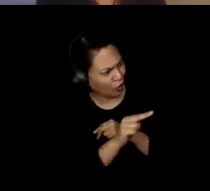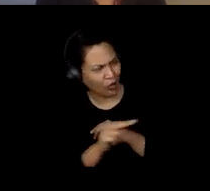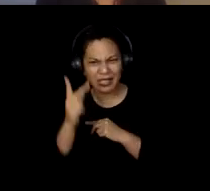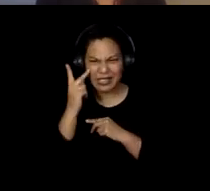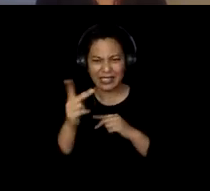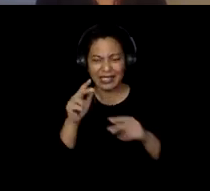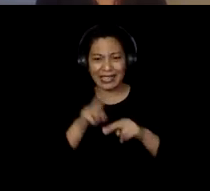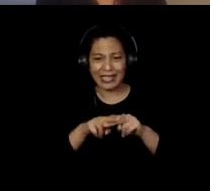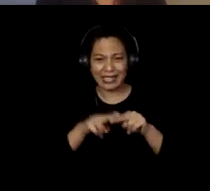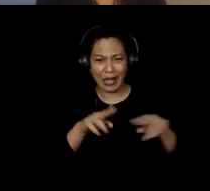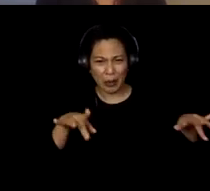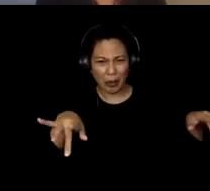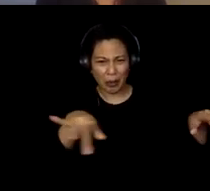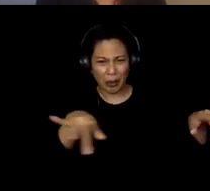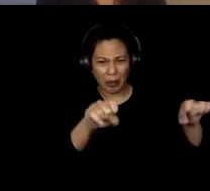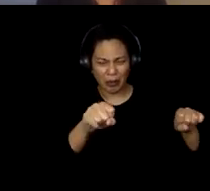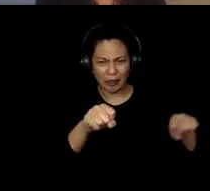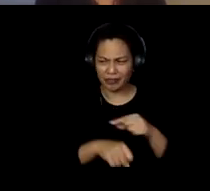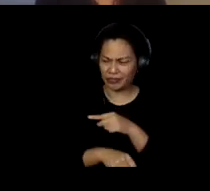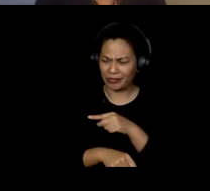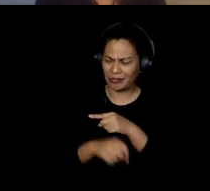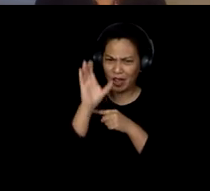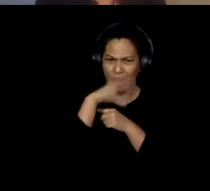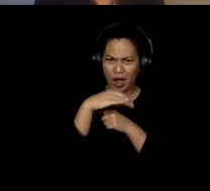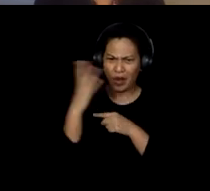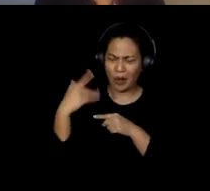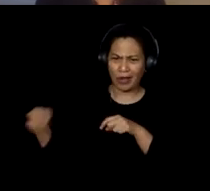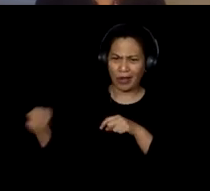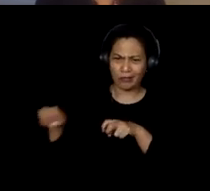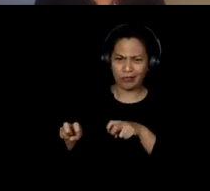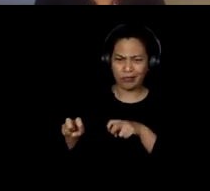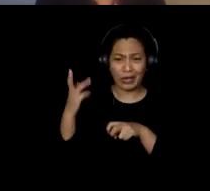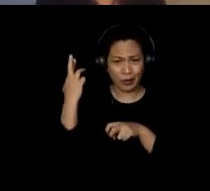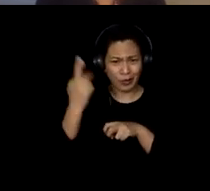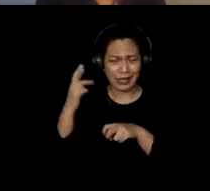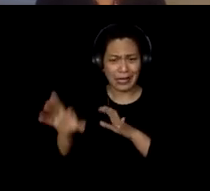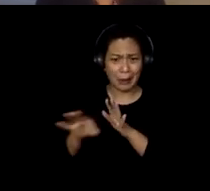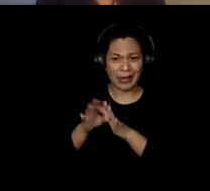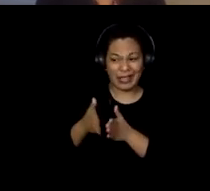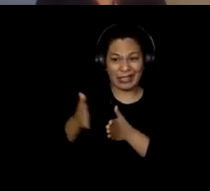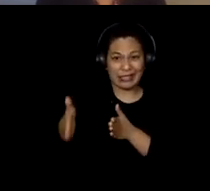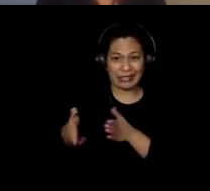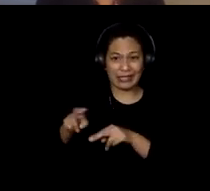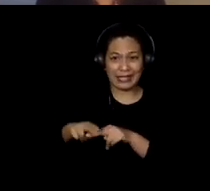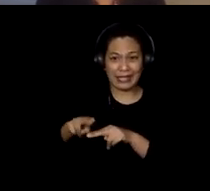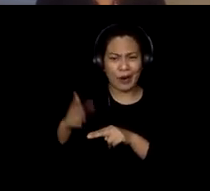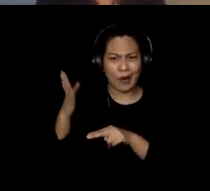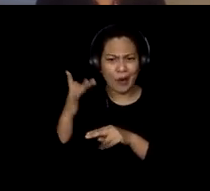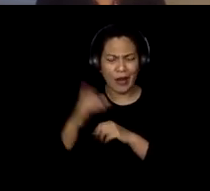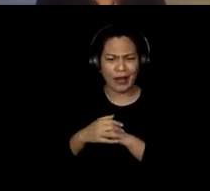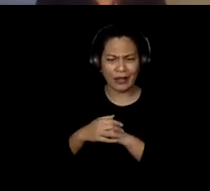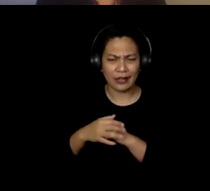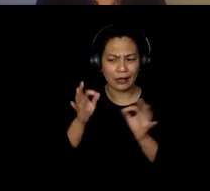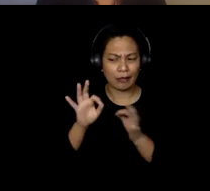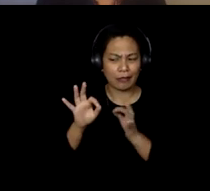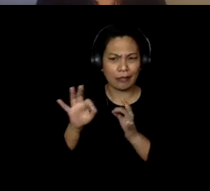Seats around you are all empty. It's strange. You think that he chose the seat right next to you. You examine him out of the corner